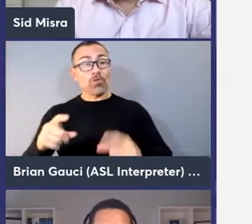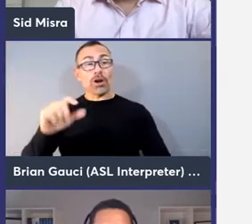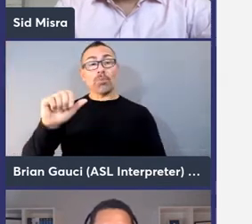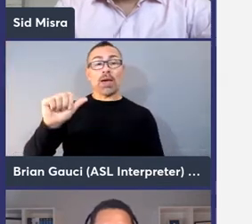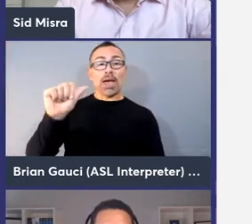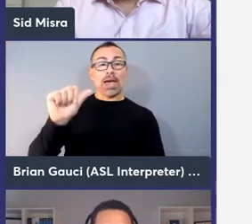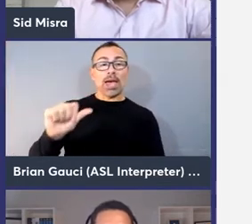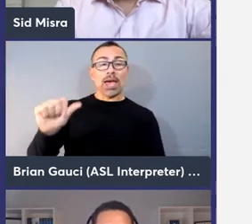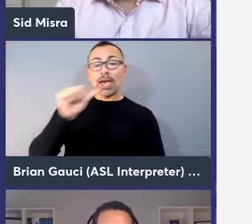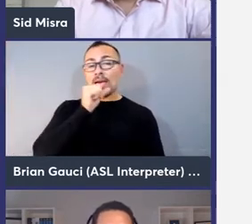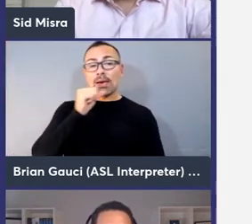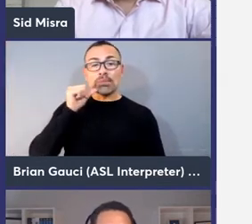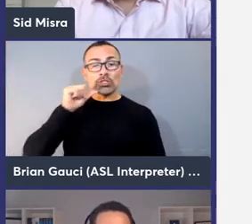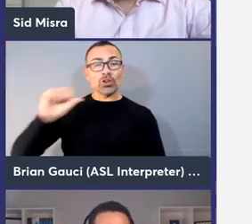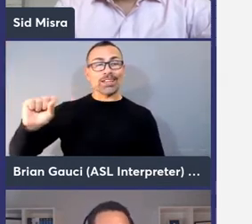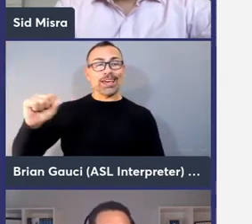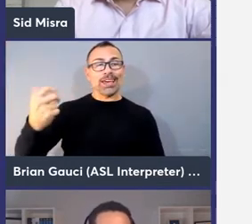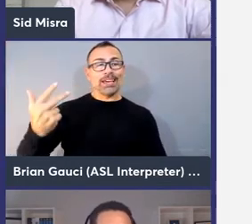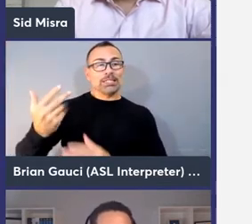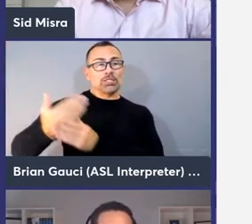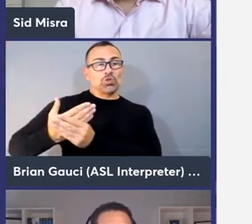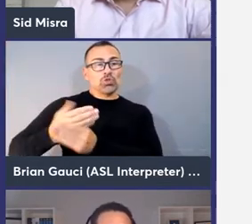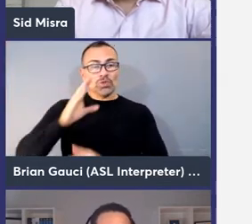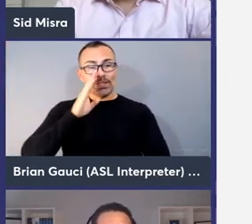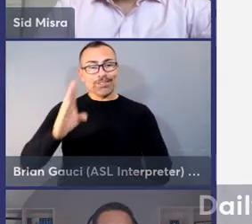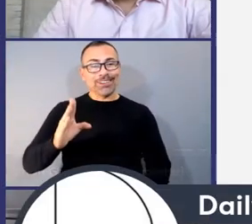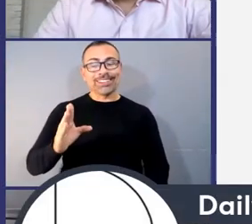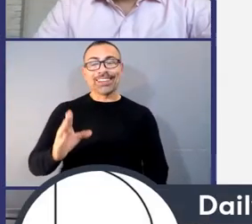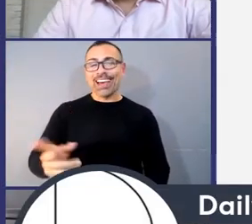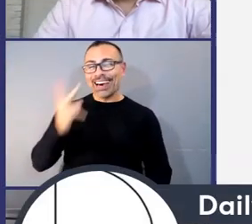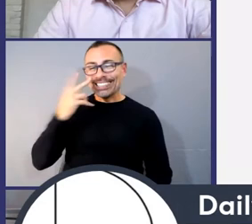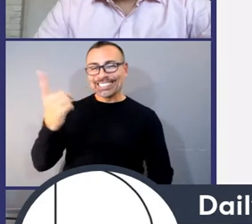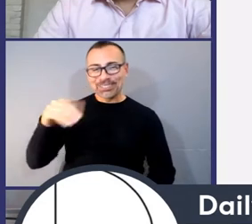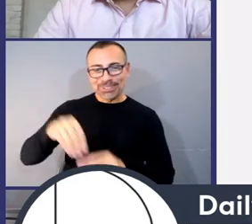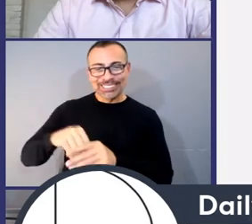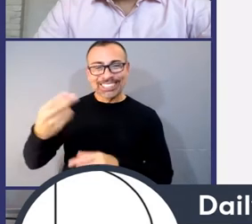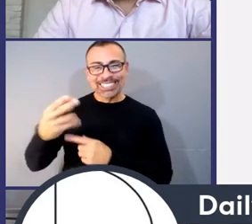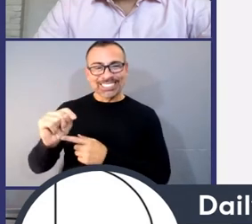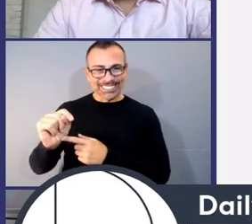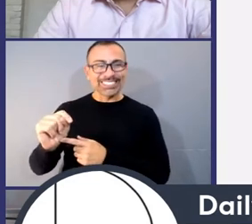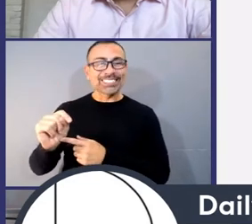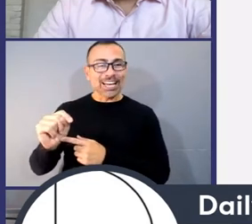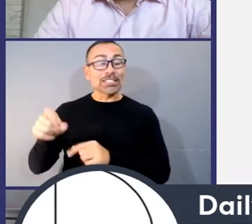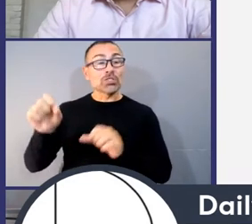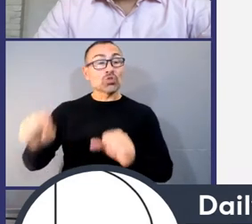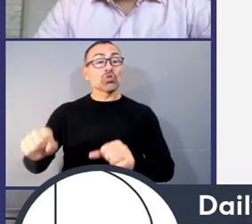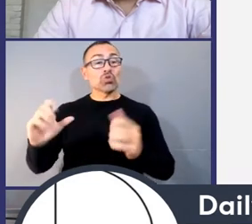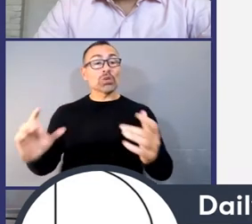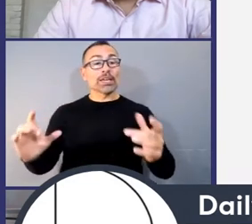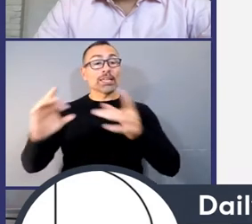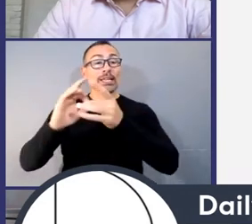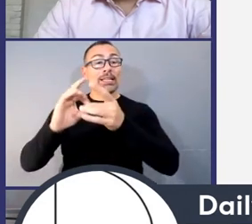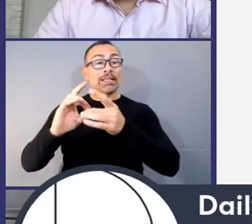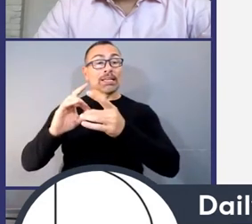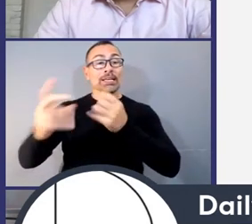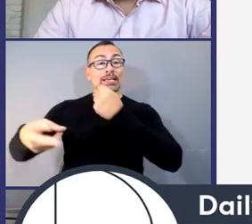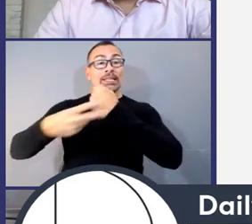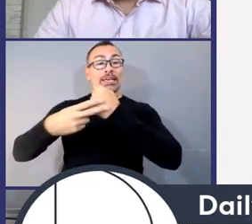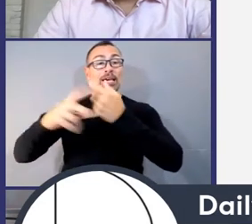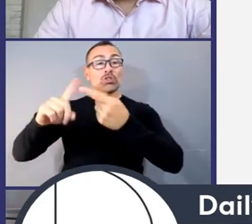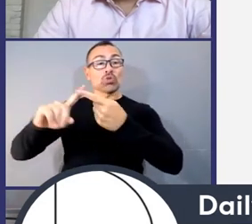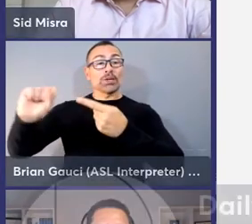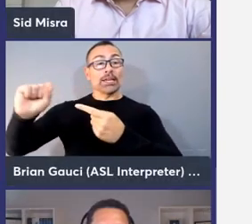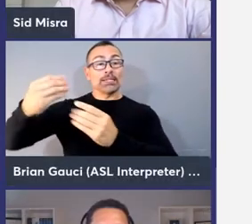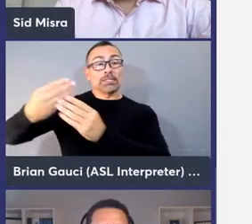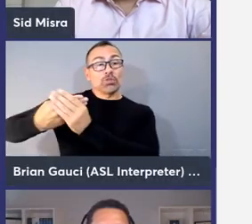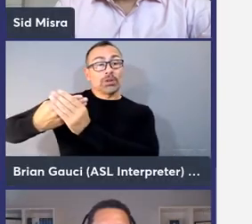And I see someone has already, because we have people here helping us with the chat, and they said you can link the cache to an S3 bucket